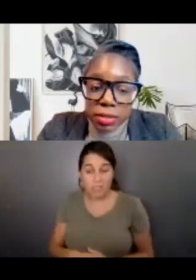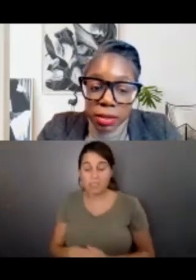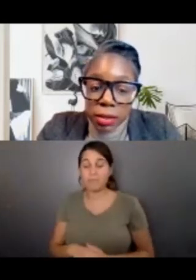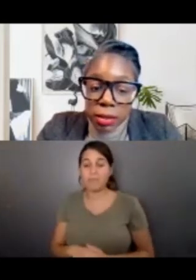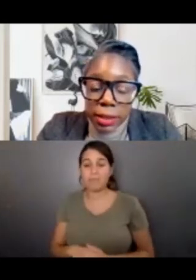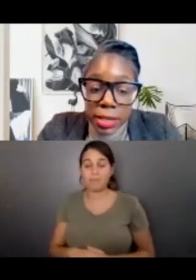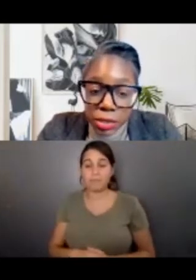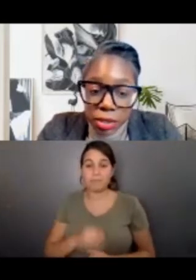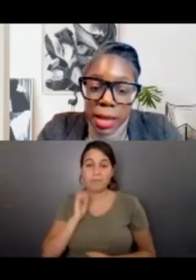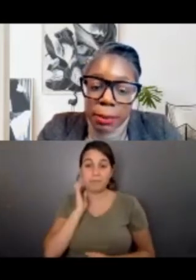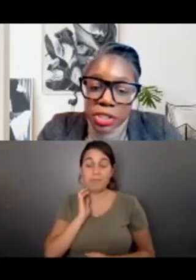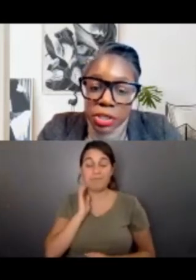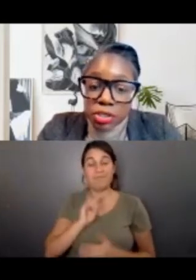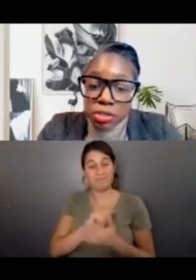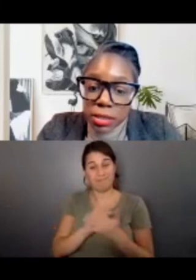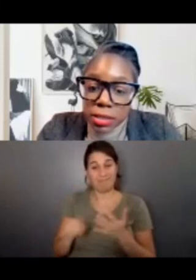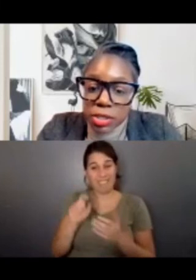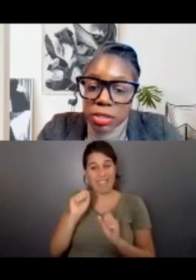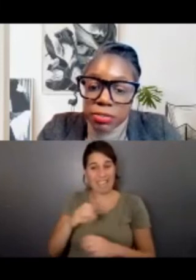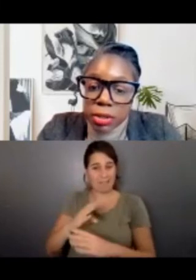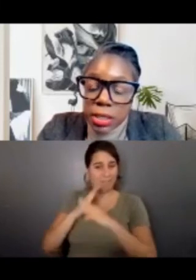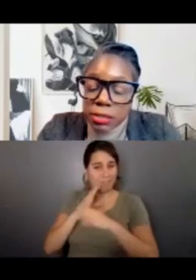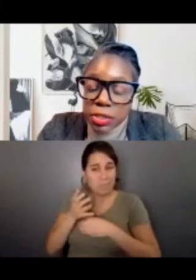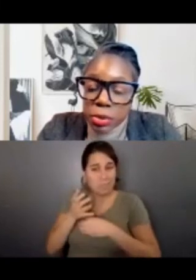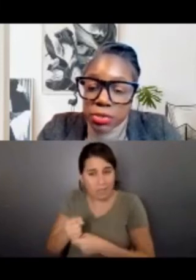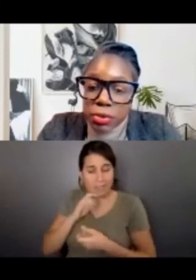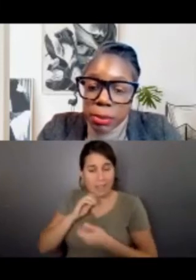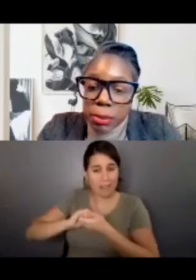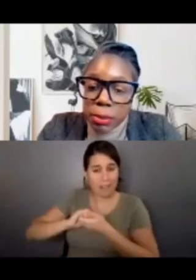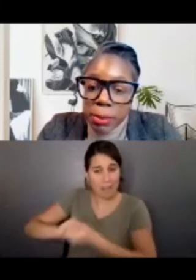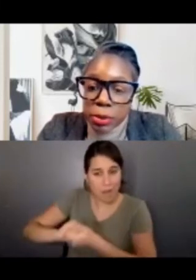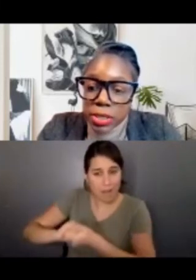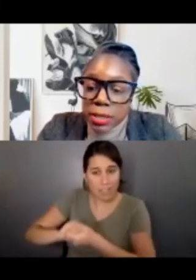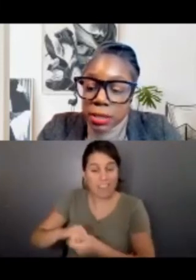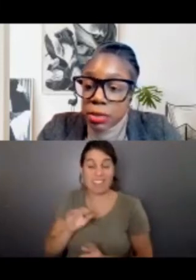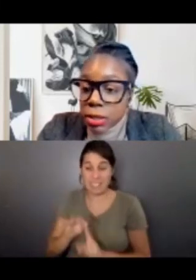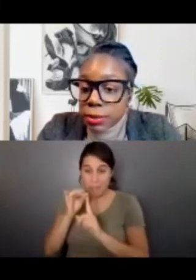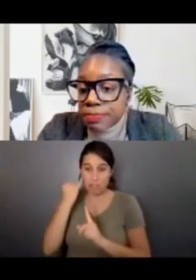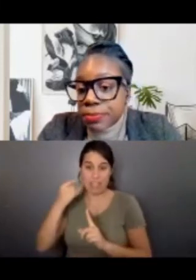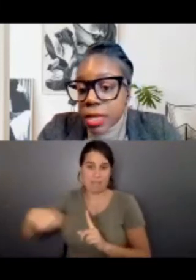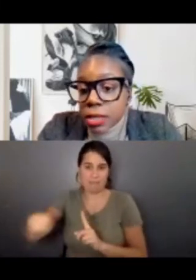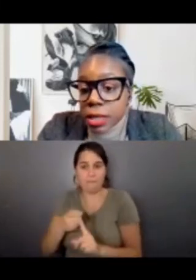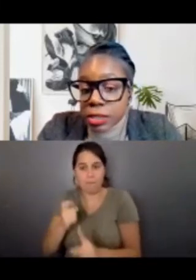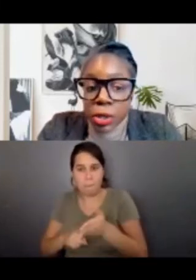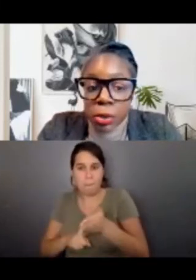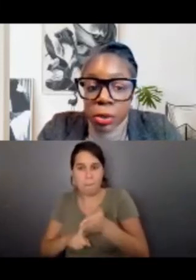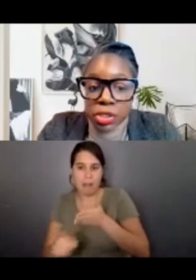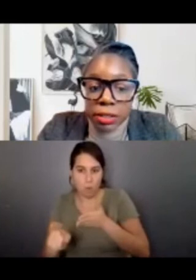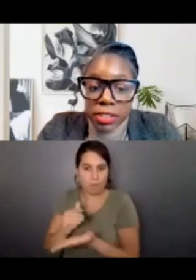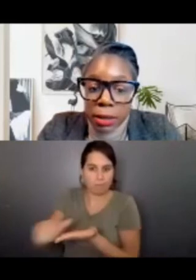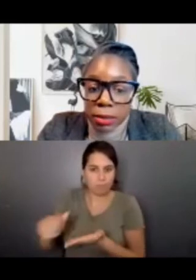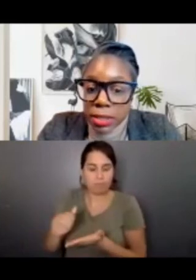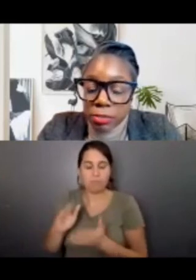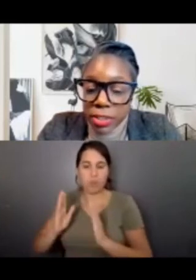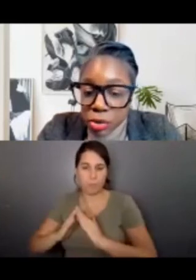this could hinder collaboration and trust, especially for individuals from minoritized communities. Dr. Coach gave